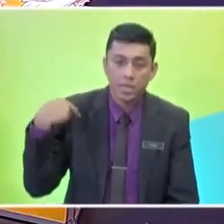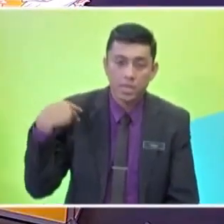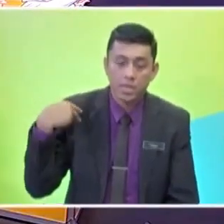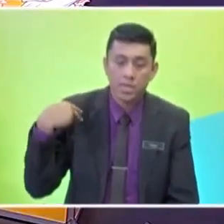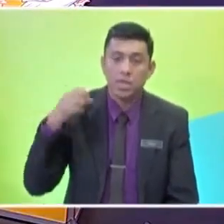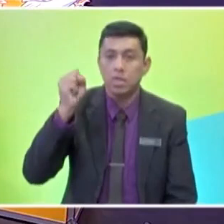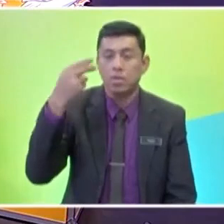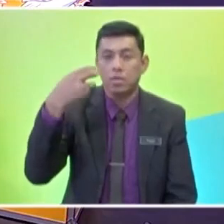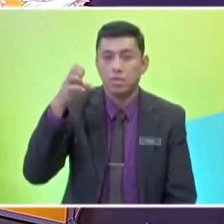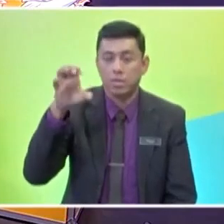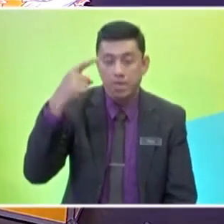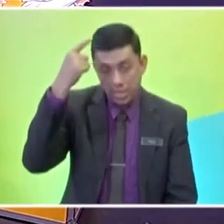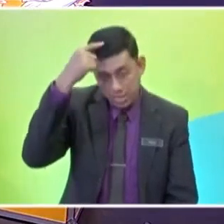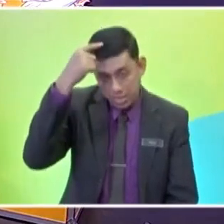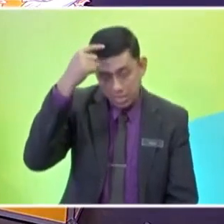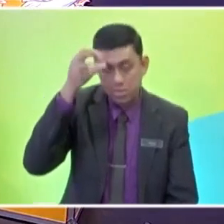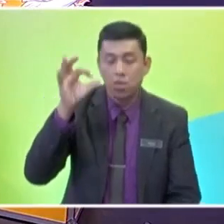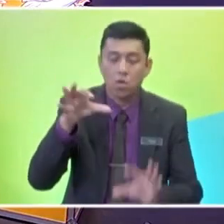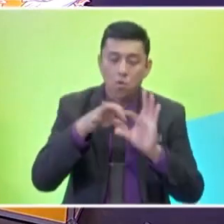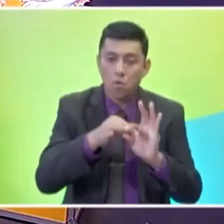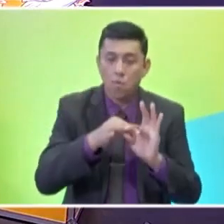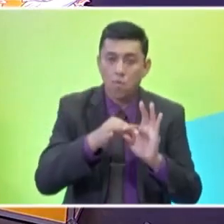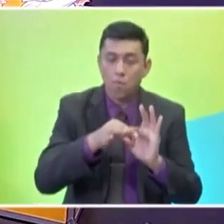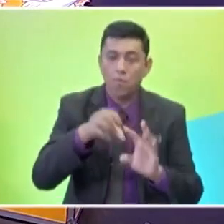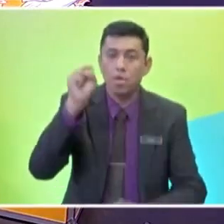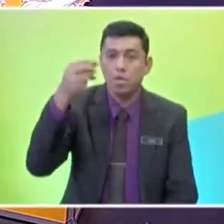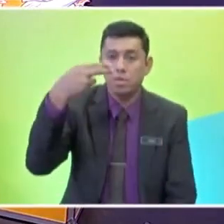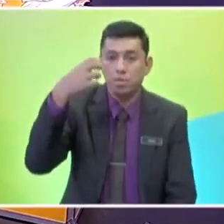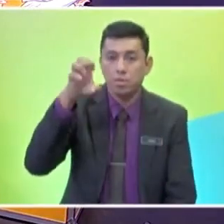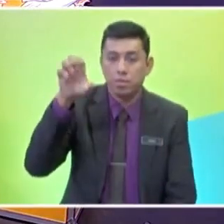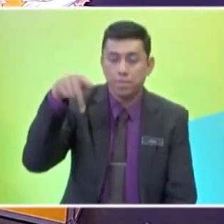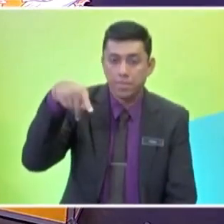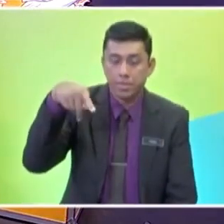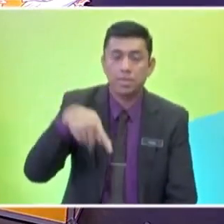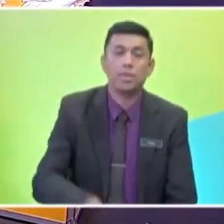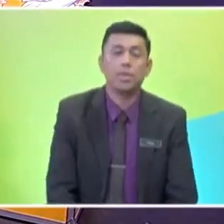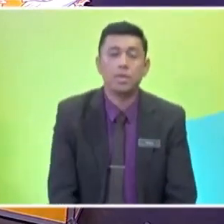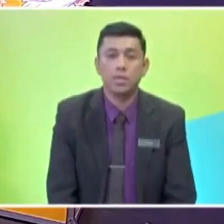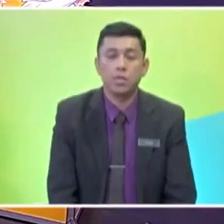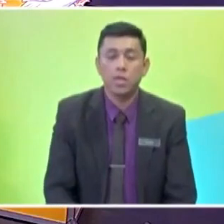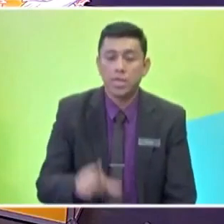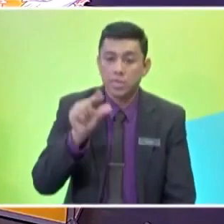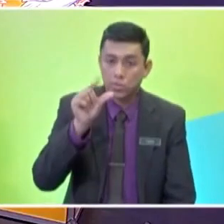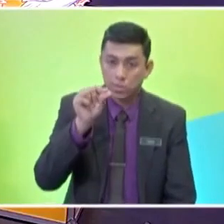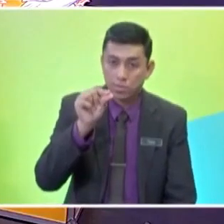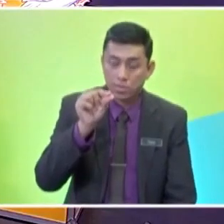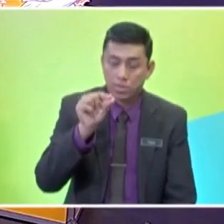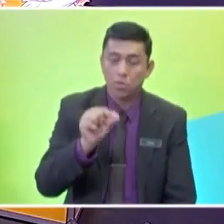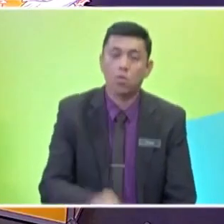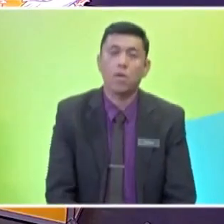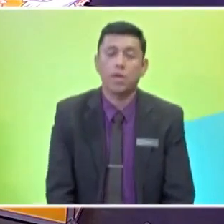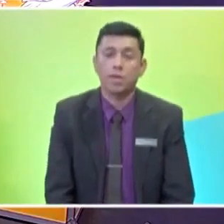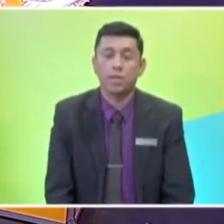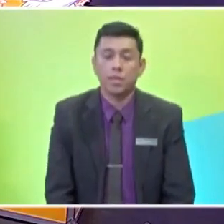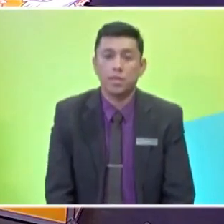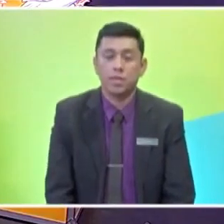the head of the sheep. Head of the sheep, where are yes, you? Okay, put some glue or you can put double-sided